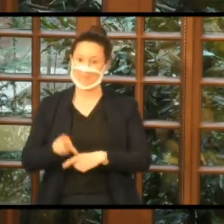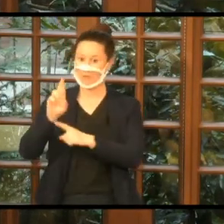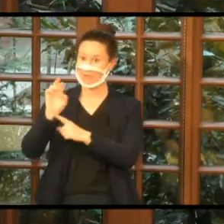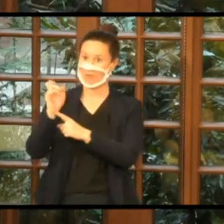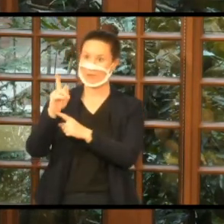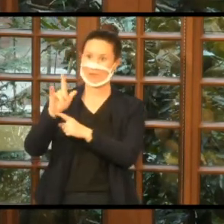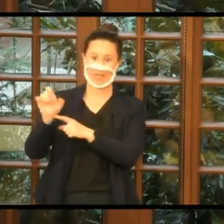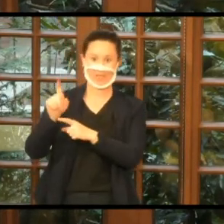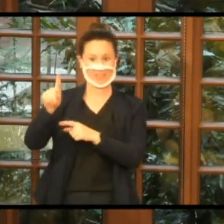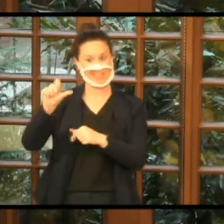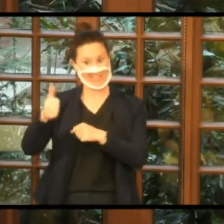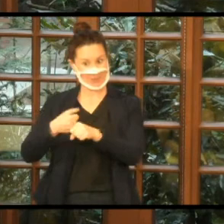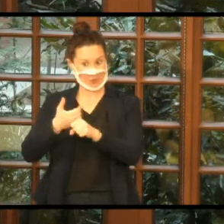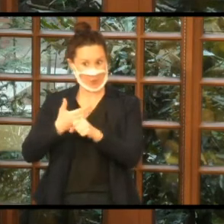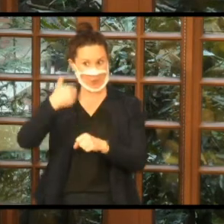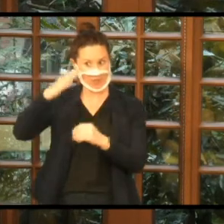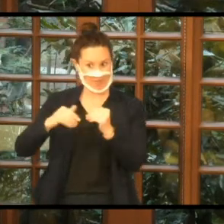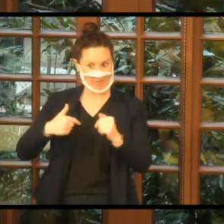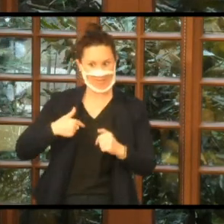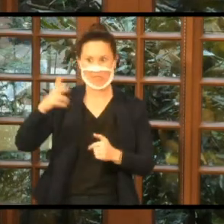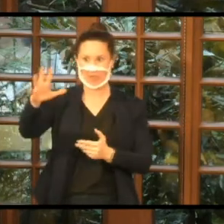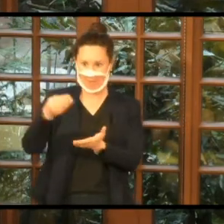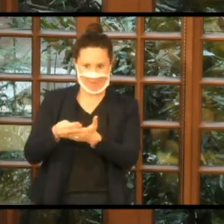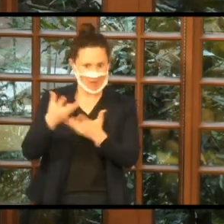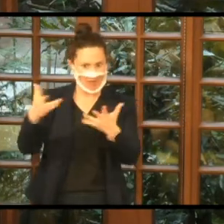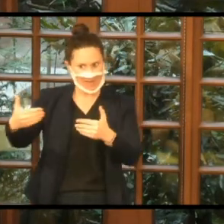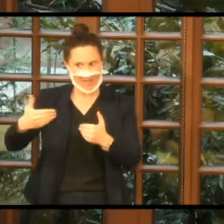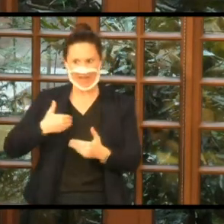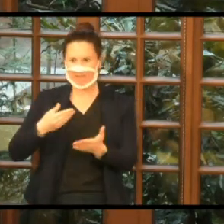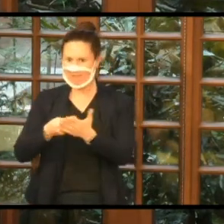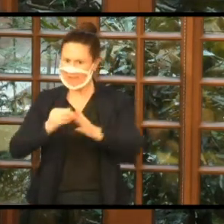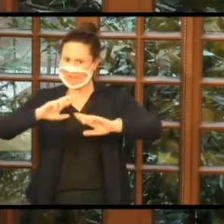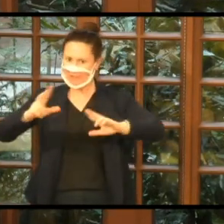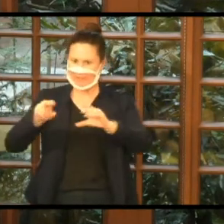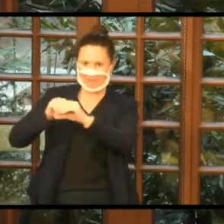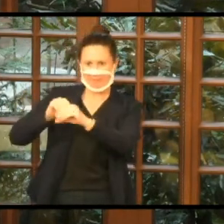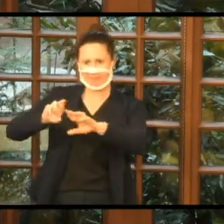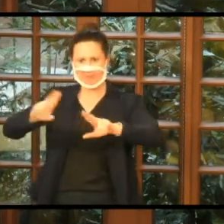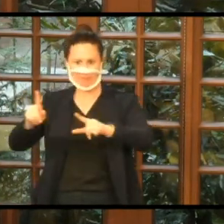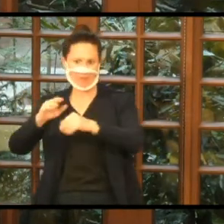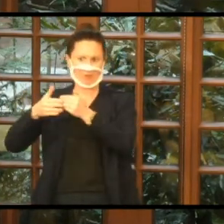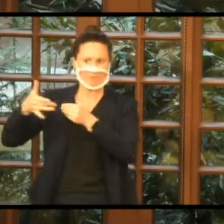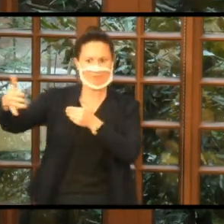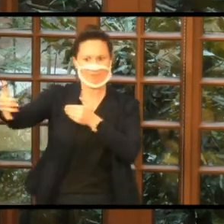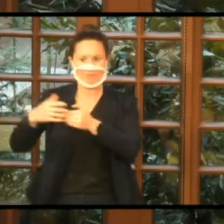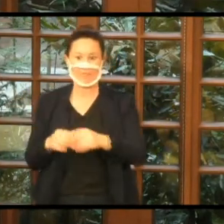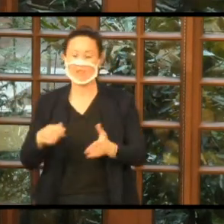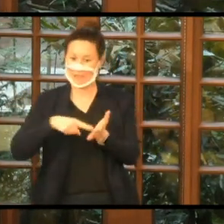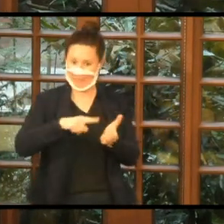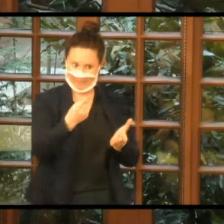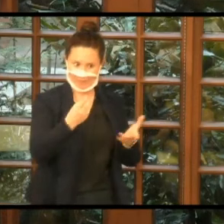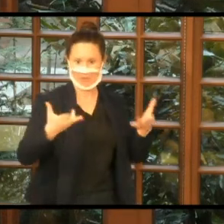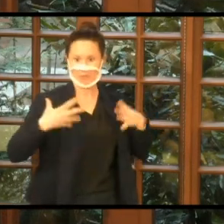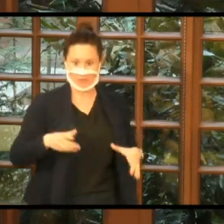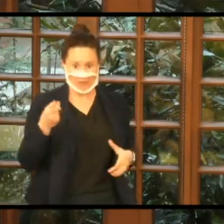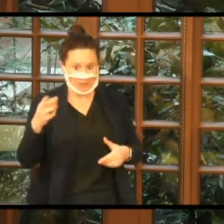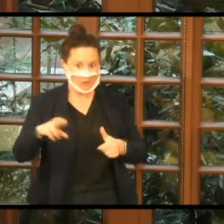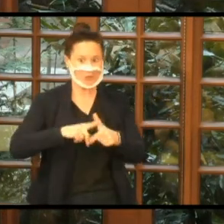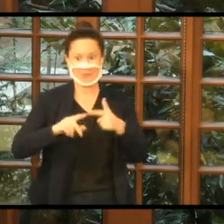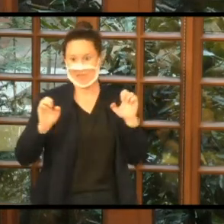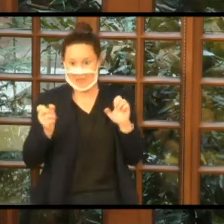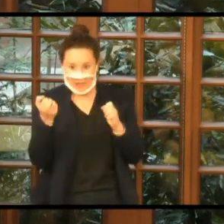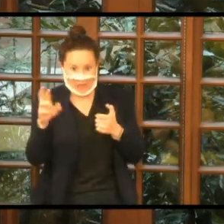than a decade older and has entered the phase of wealth that's all about refinement and escalation. She pays someone to dress her and exercise her and decorate her